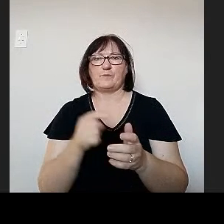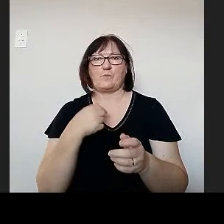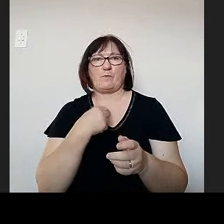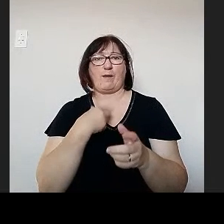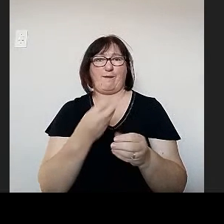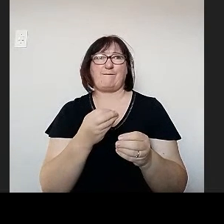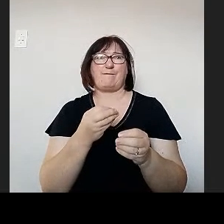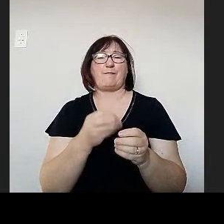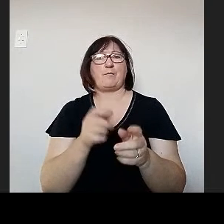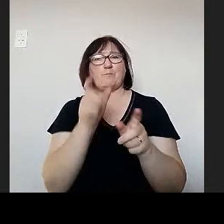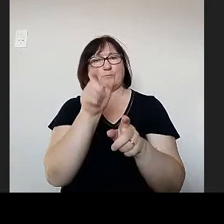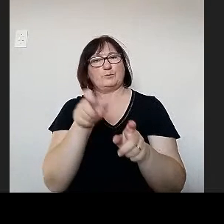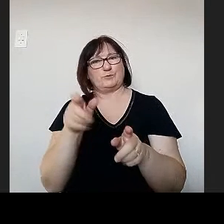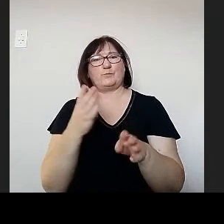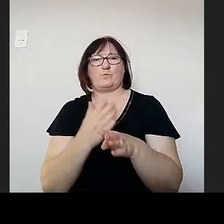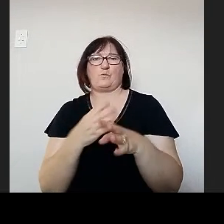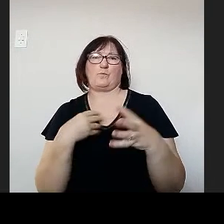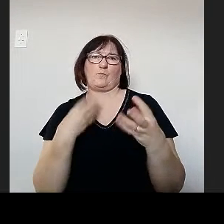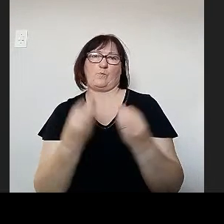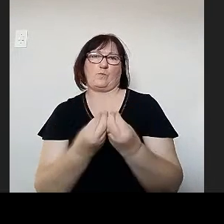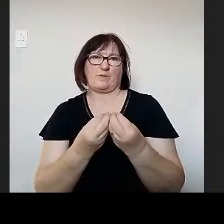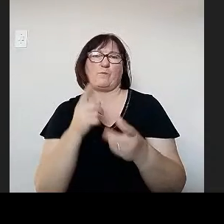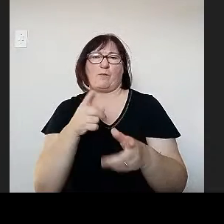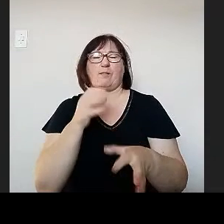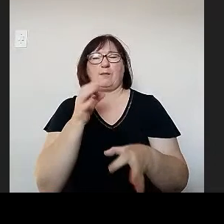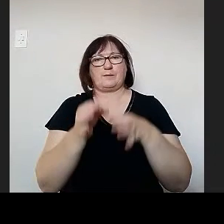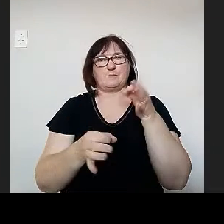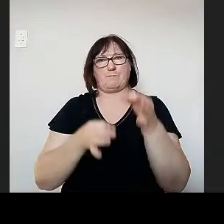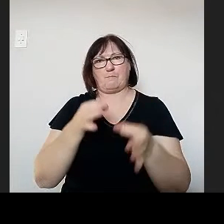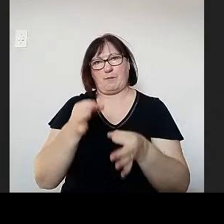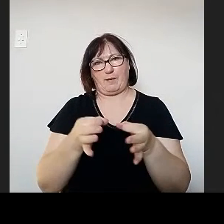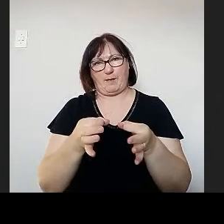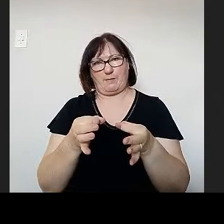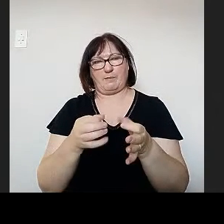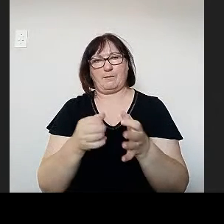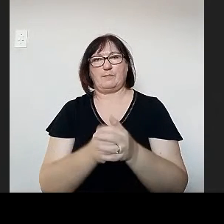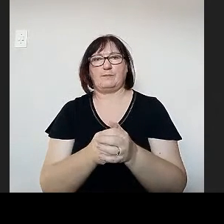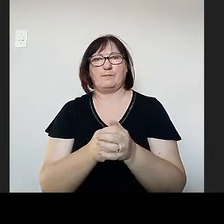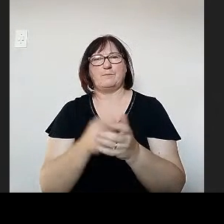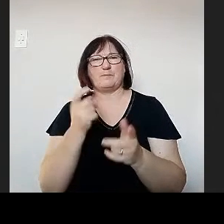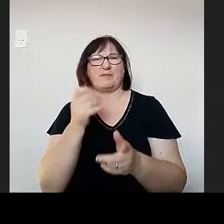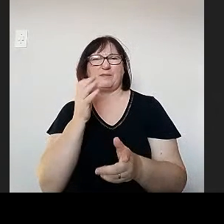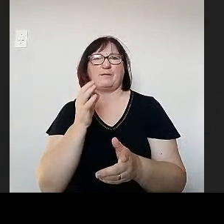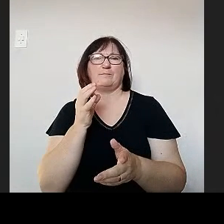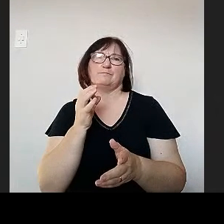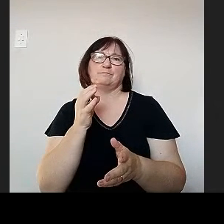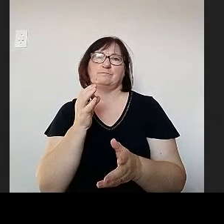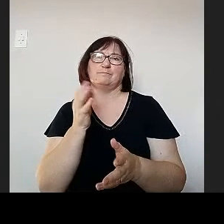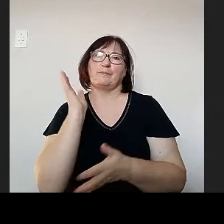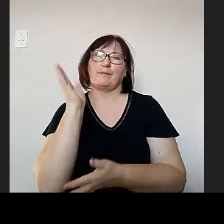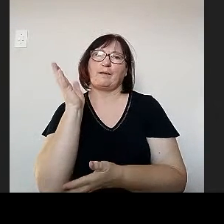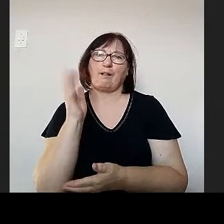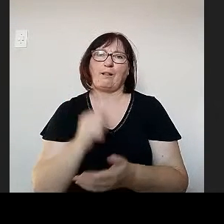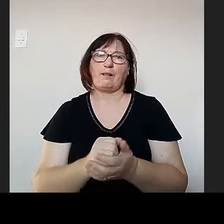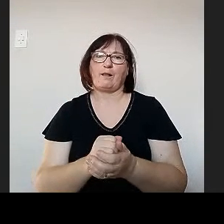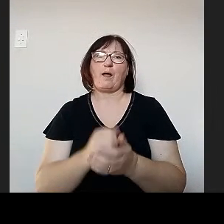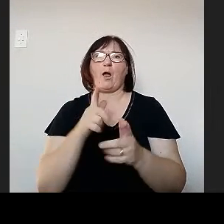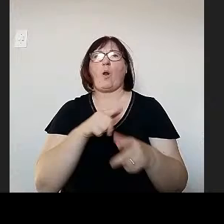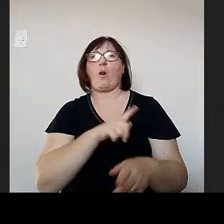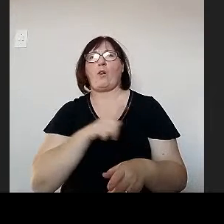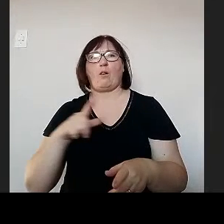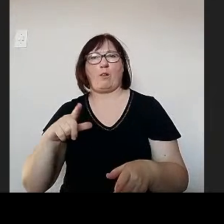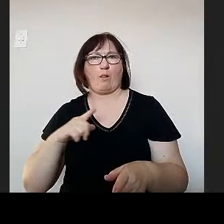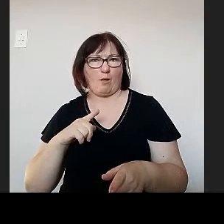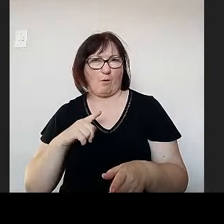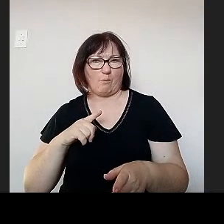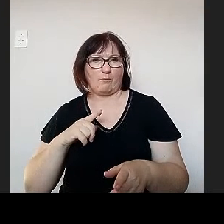mean. Let me pause here and to allow my colleagues then to tell you how quick or how long does it take for a tariff